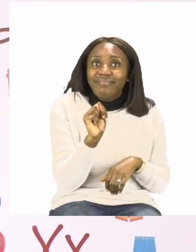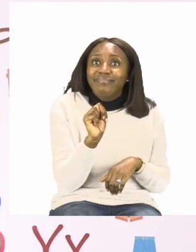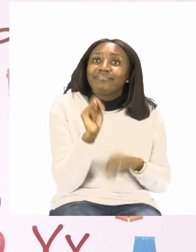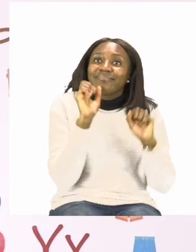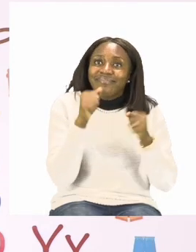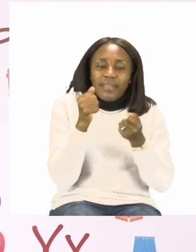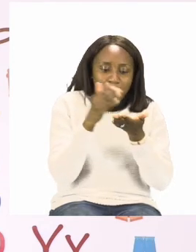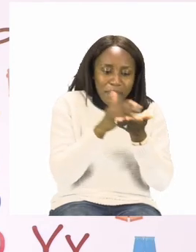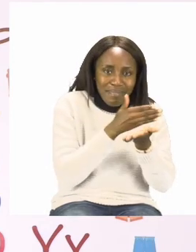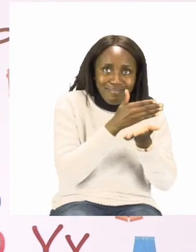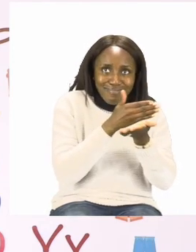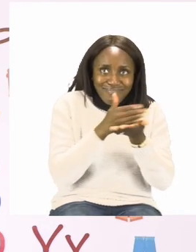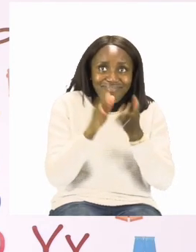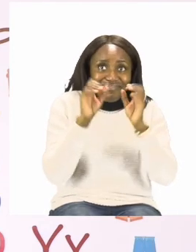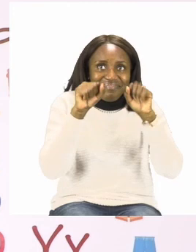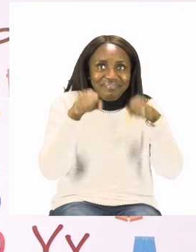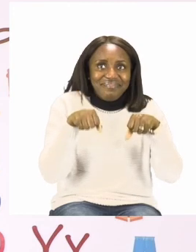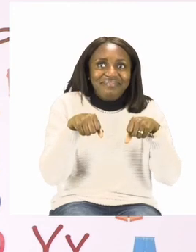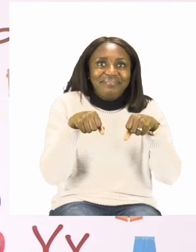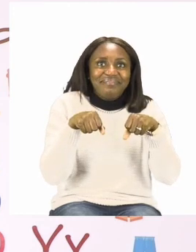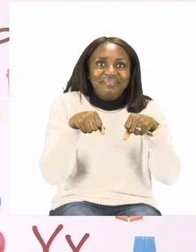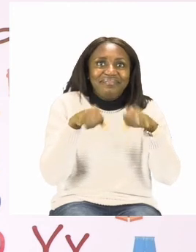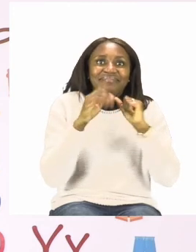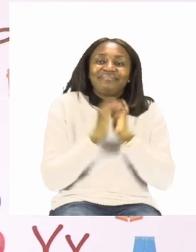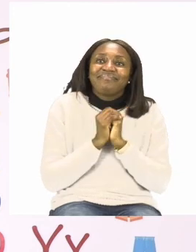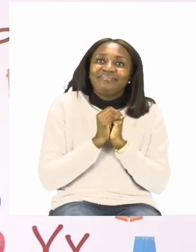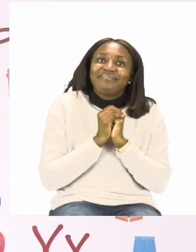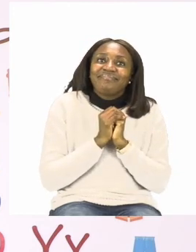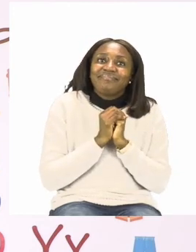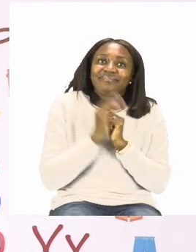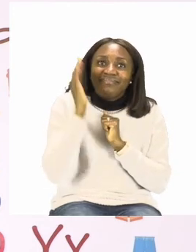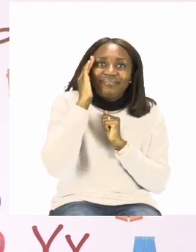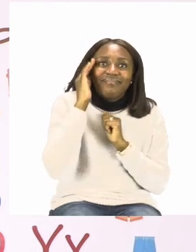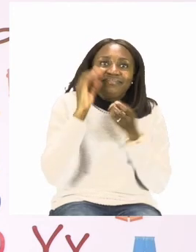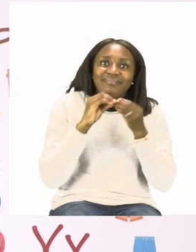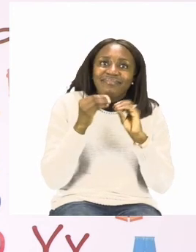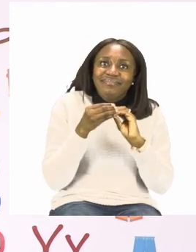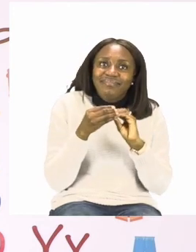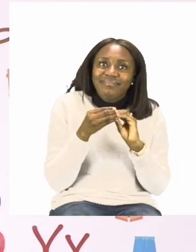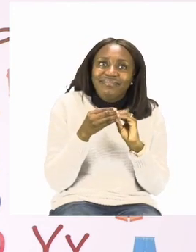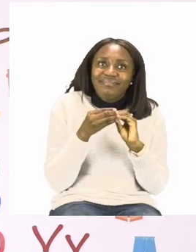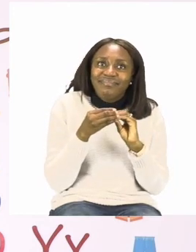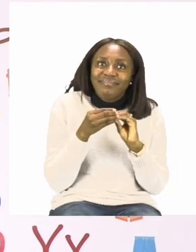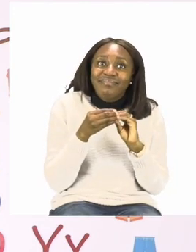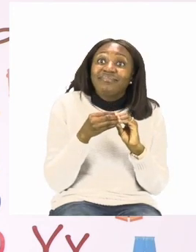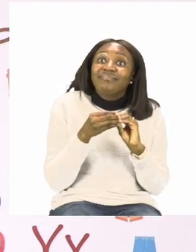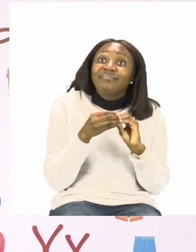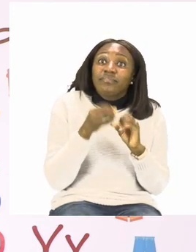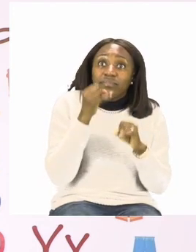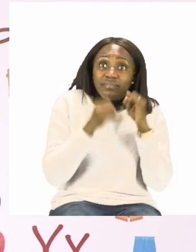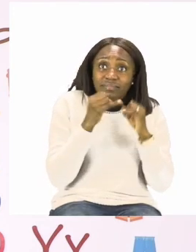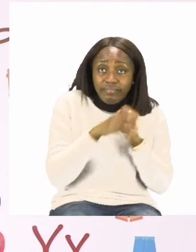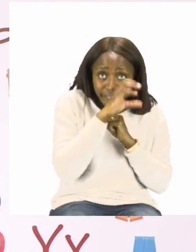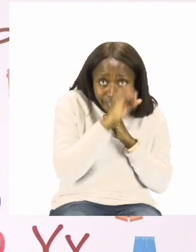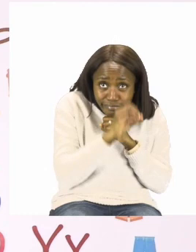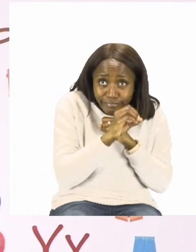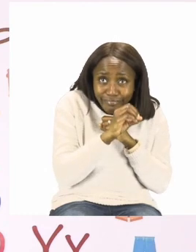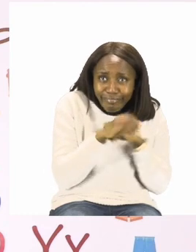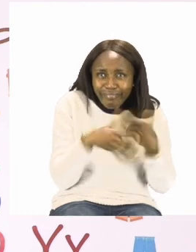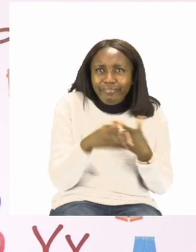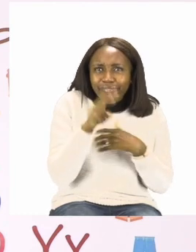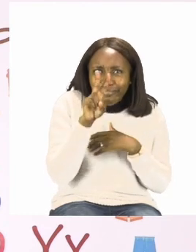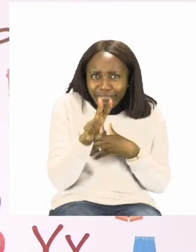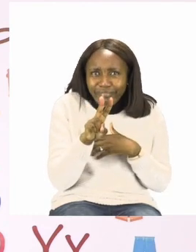always even. And how do we know his numbers? Well, they end with 0 or